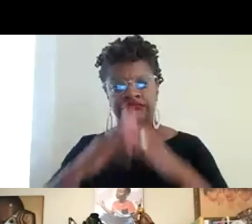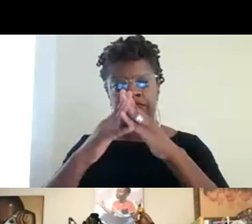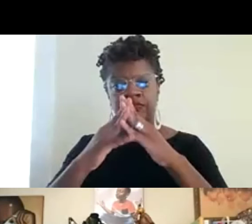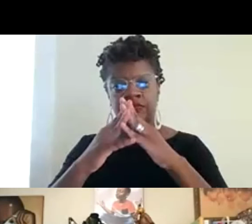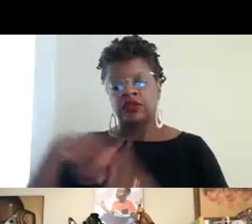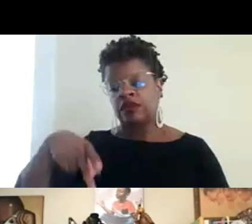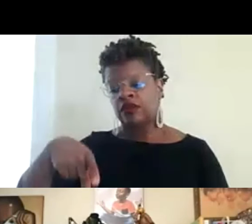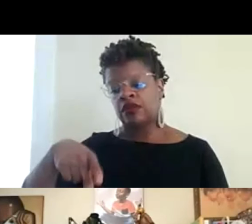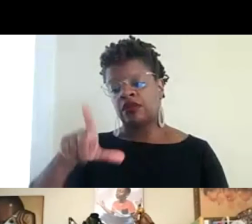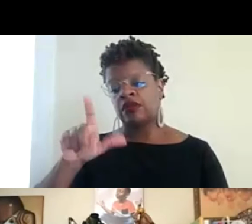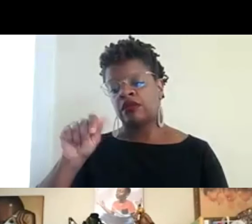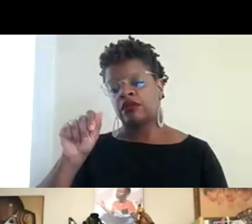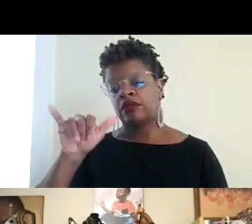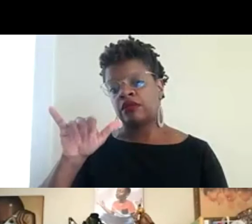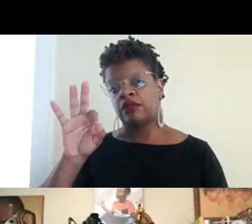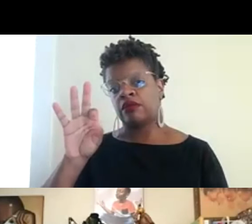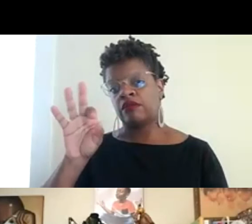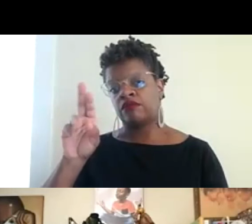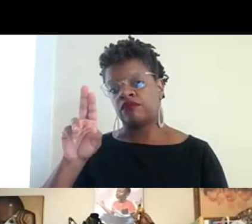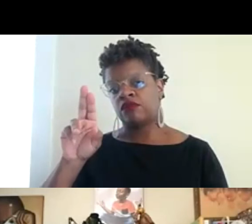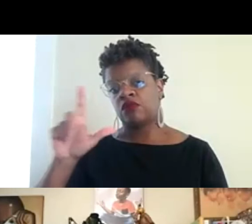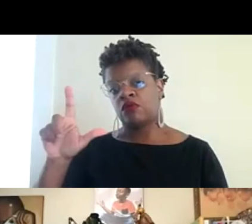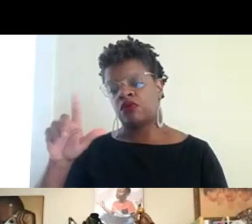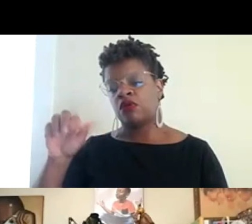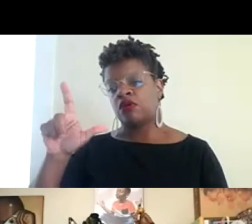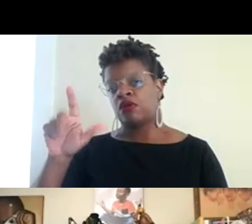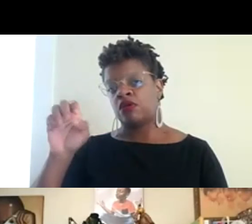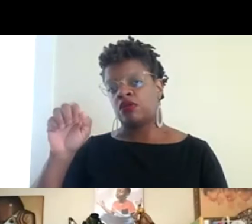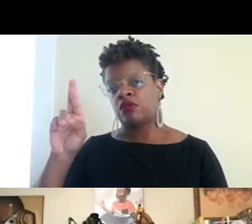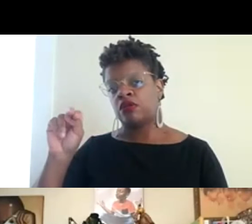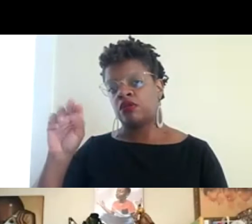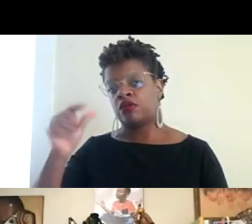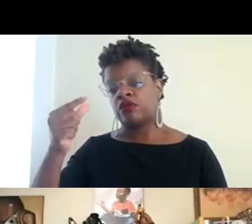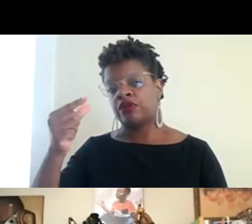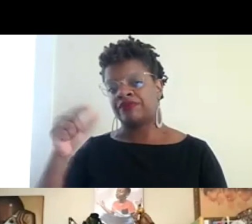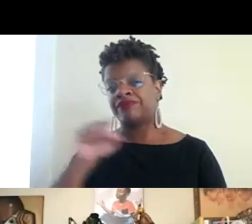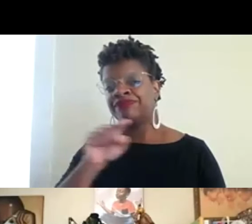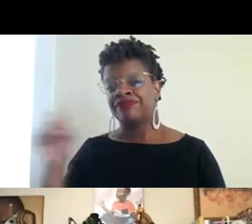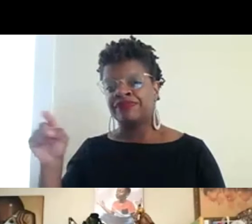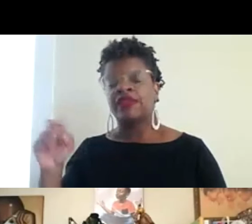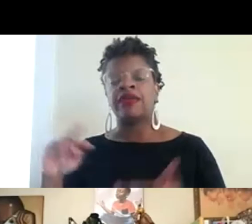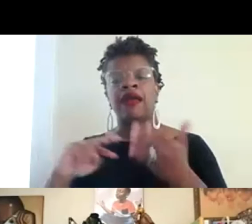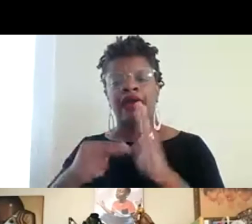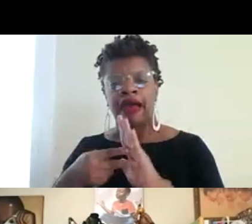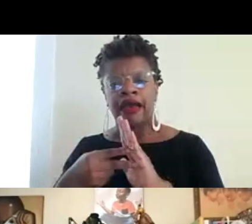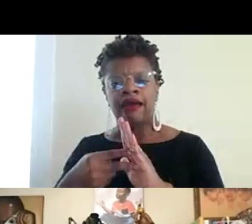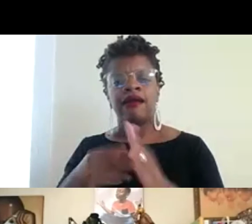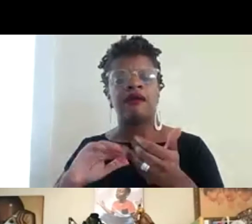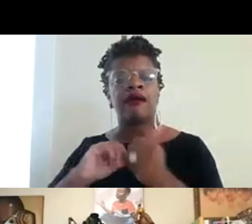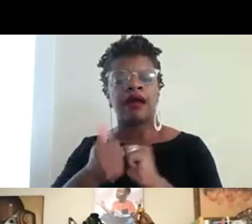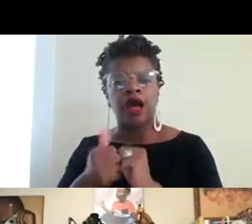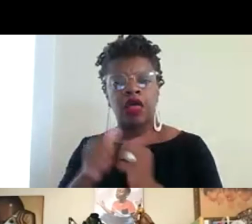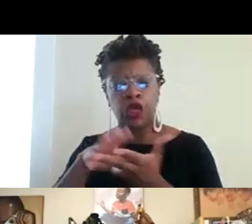is really about how children learn in joyful and culturally rich ways. And when I say